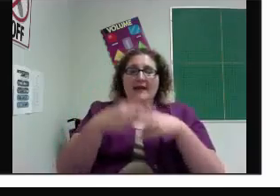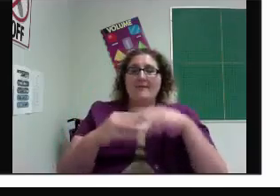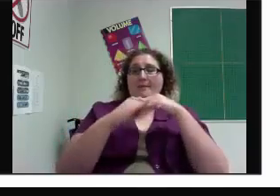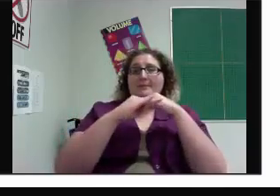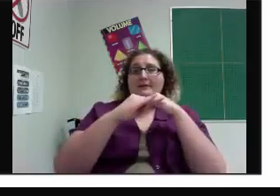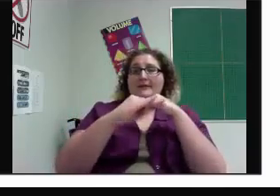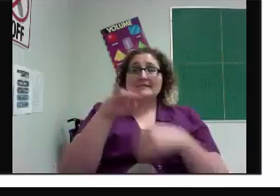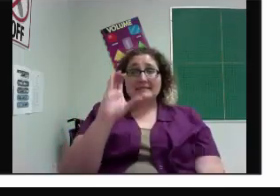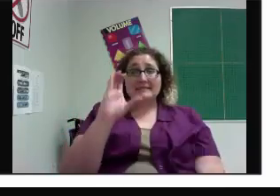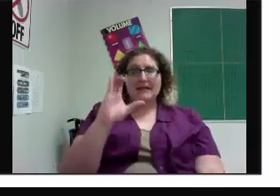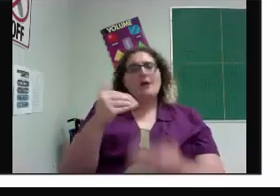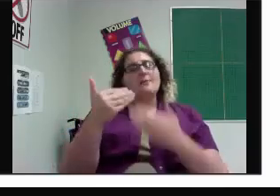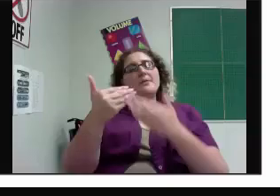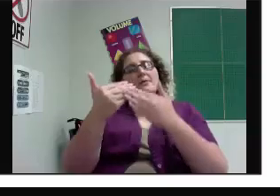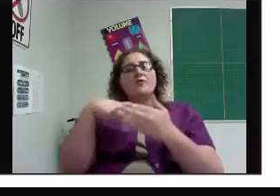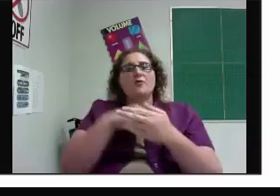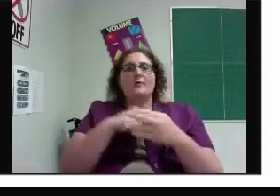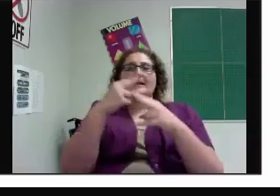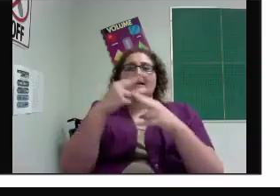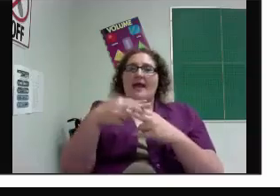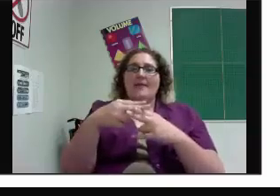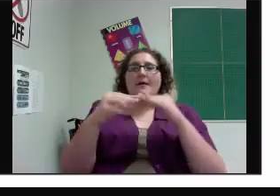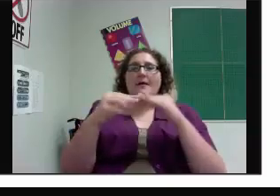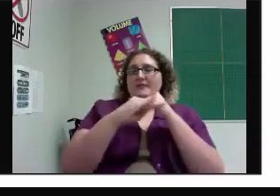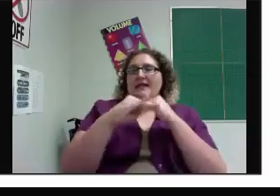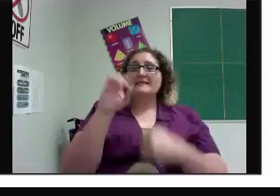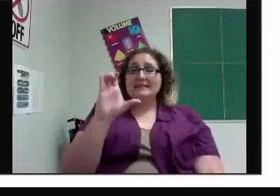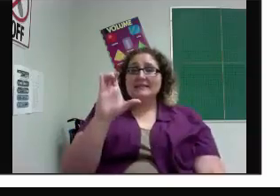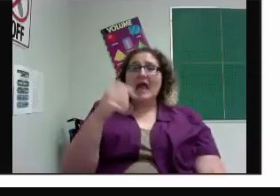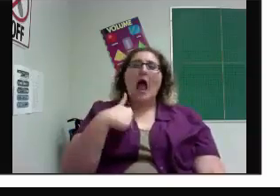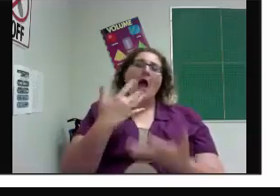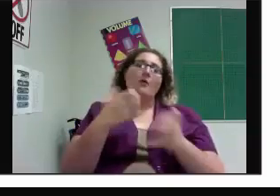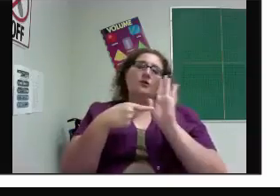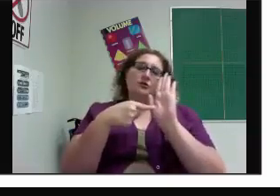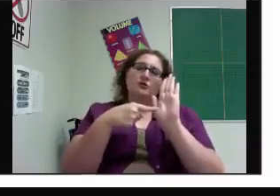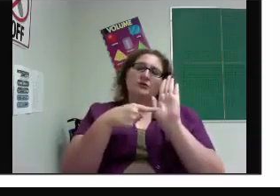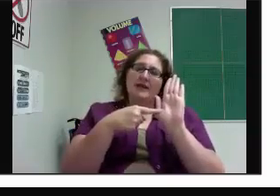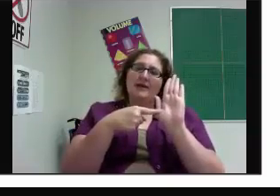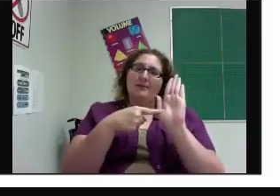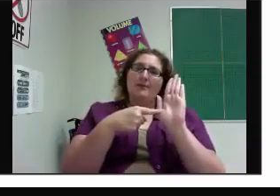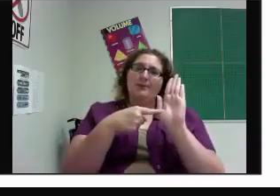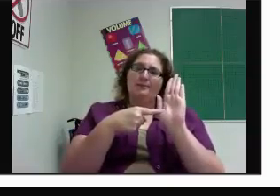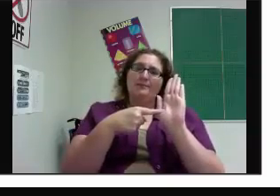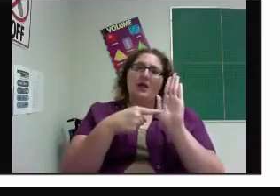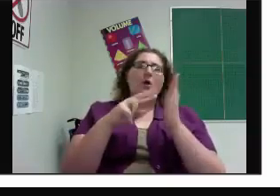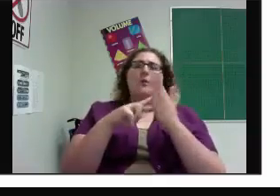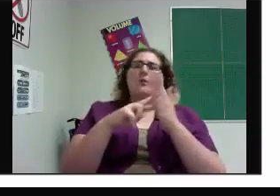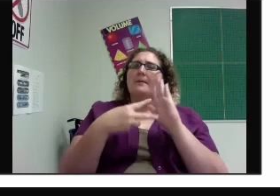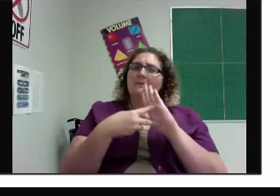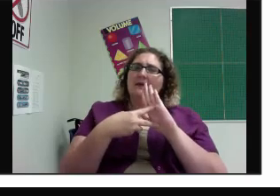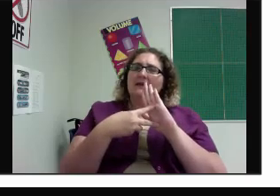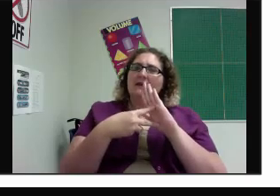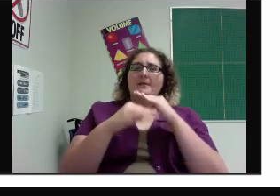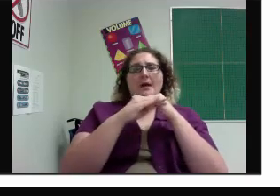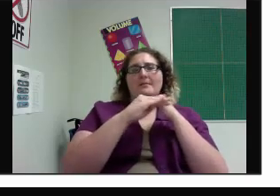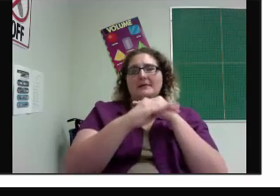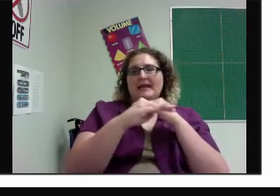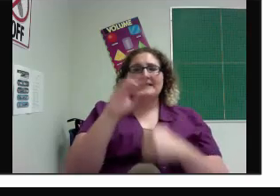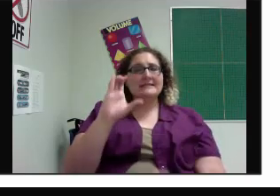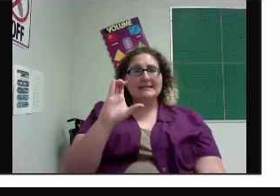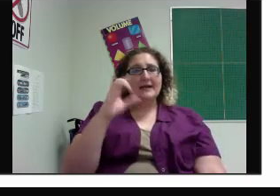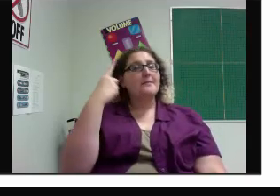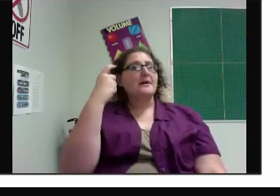C? Now before we name plane C, I want to take a minute to point out an example of what they